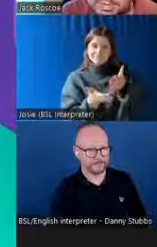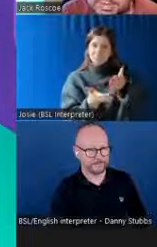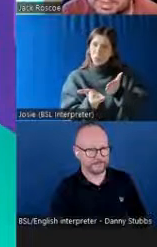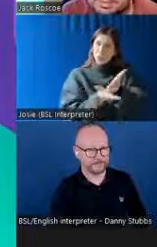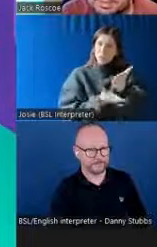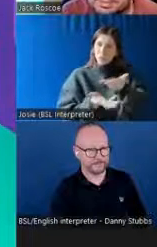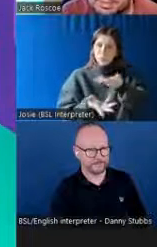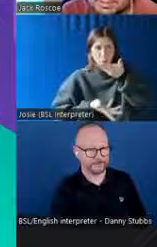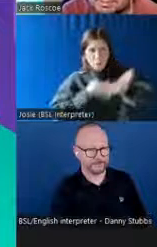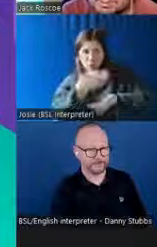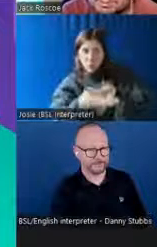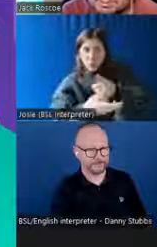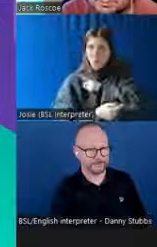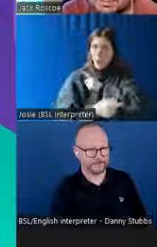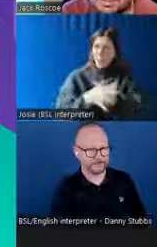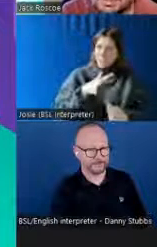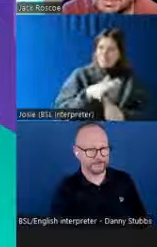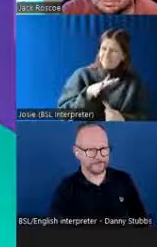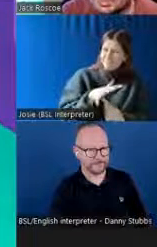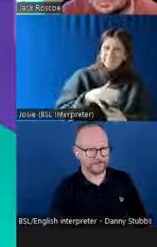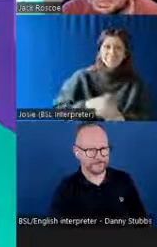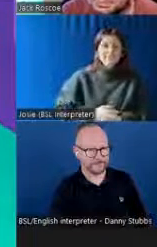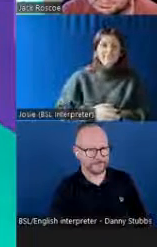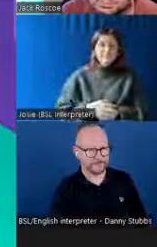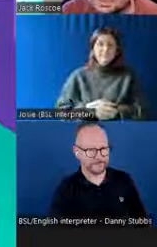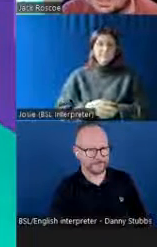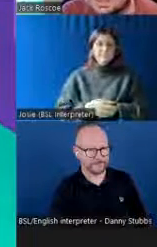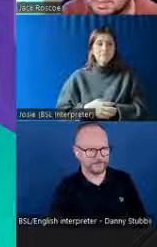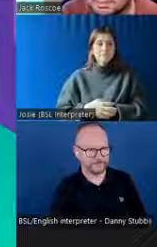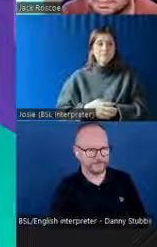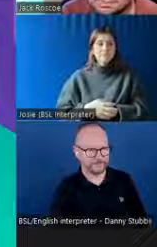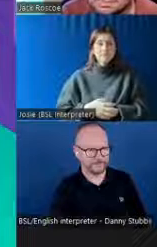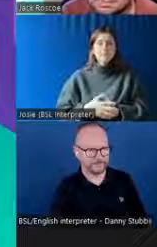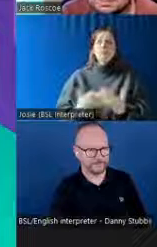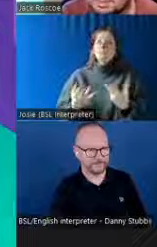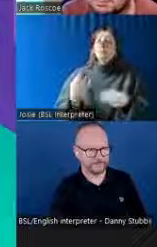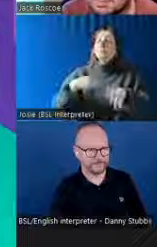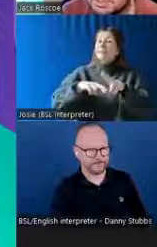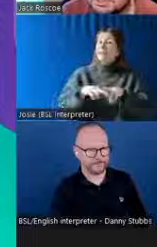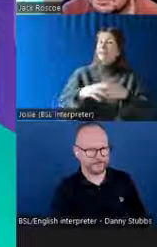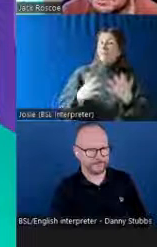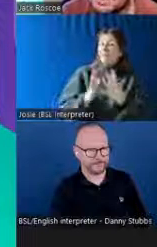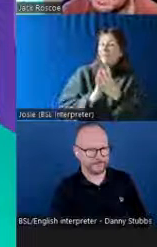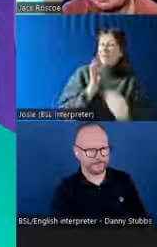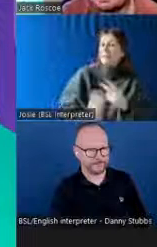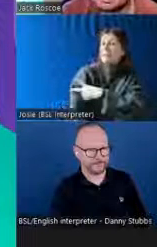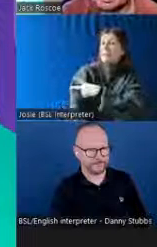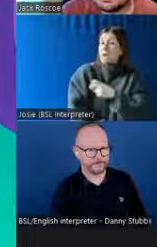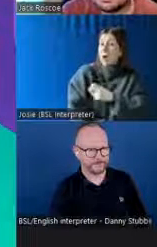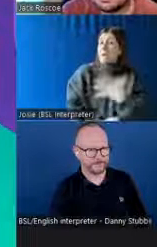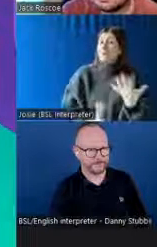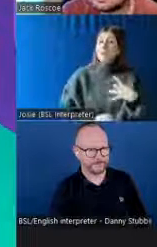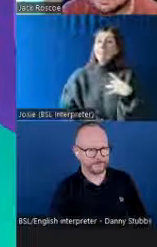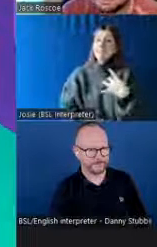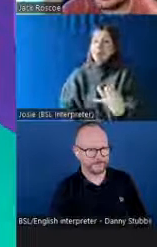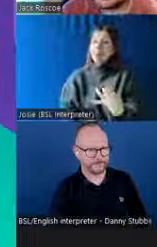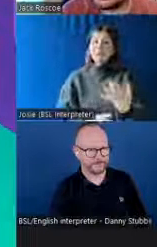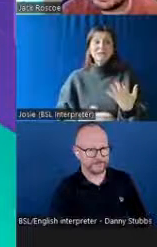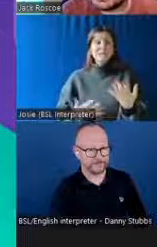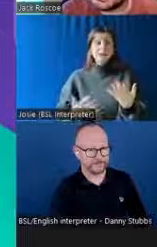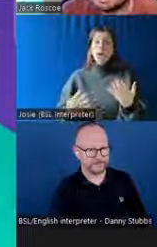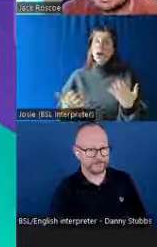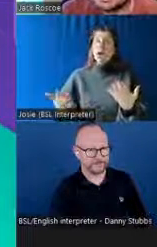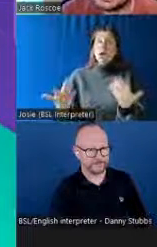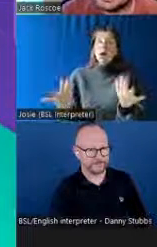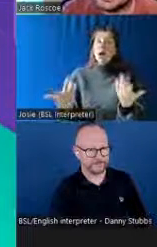and volunteers are having interactions with people, welcoming them to the site, giving information, is there a way that you can slip the